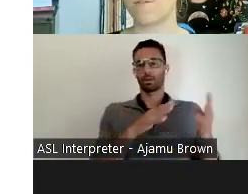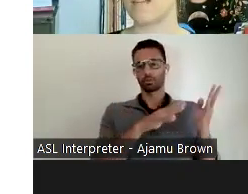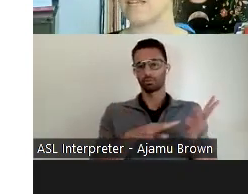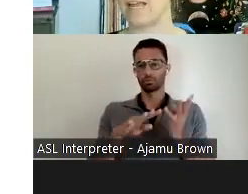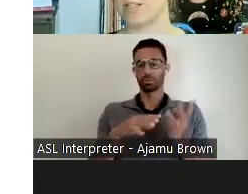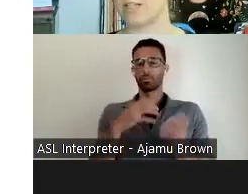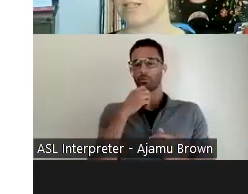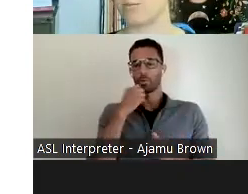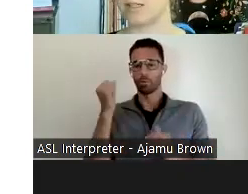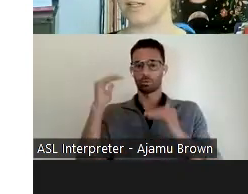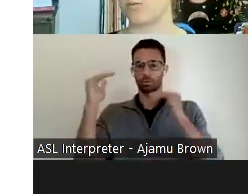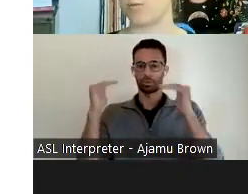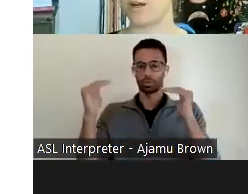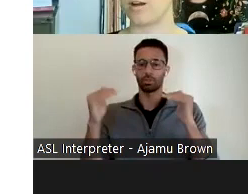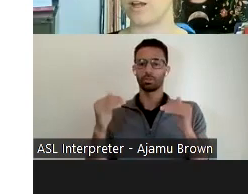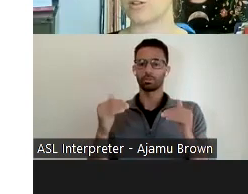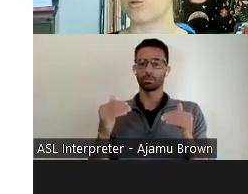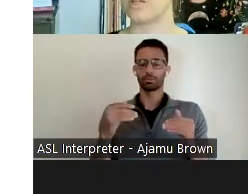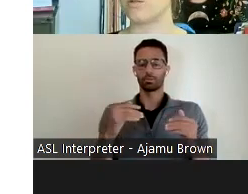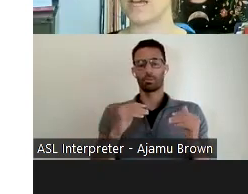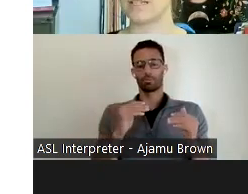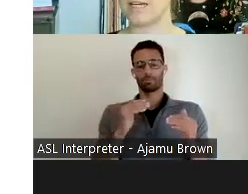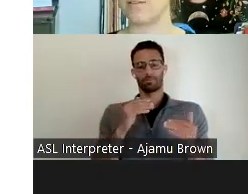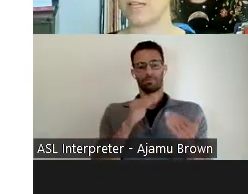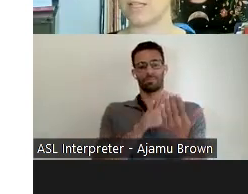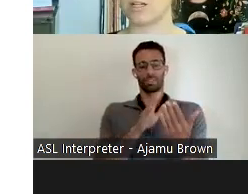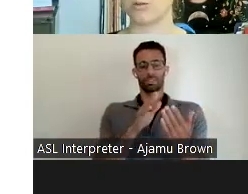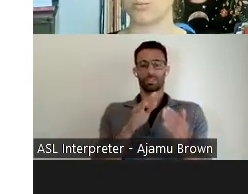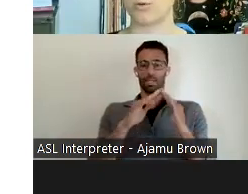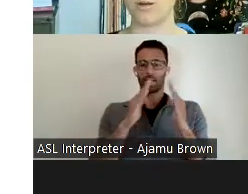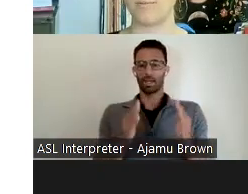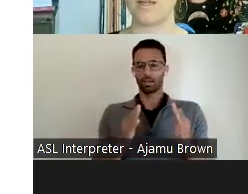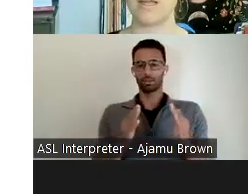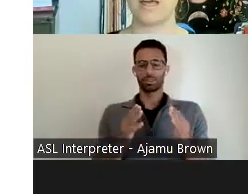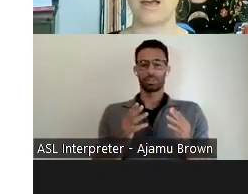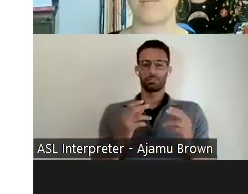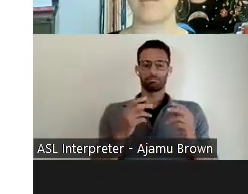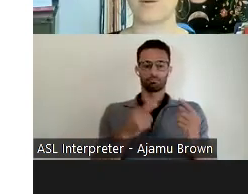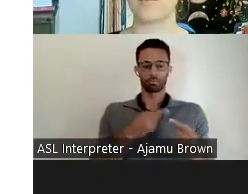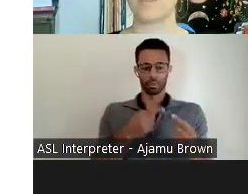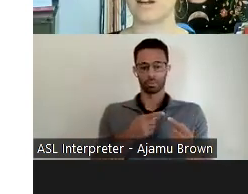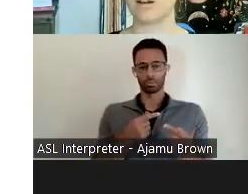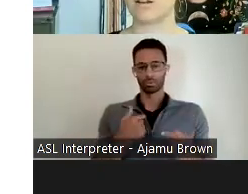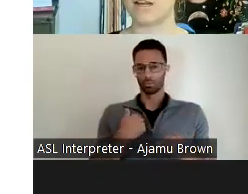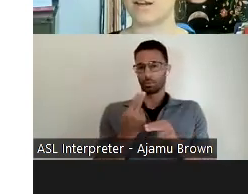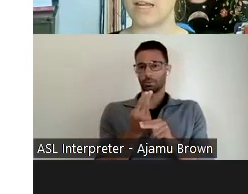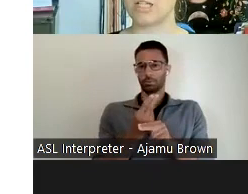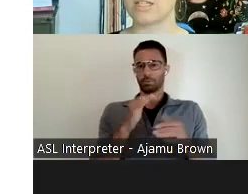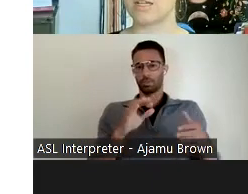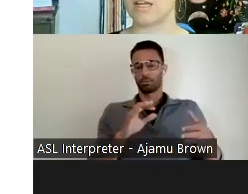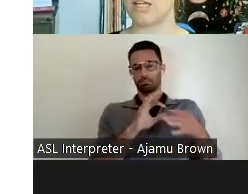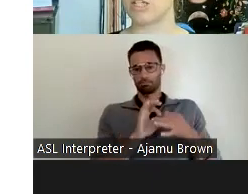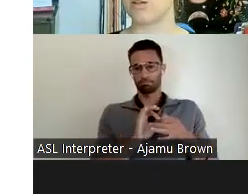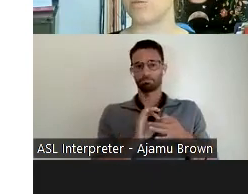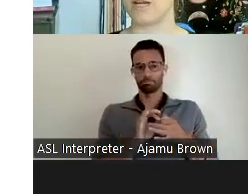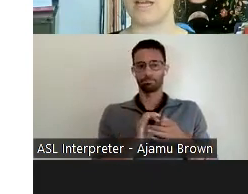who are facing housing instability in one way or another. So we use that to kind of kickstart the program. From their area agency